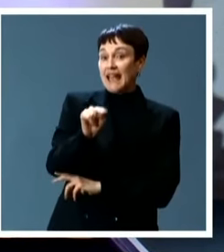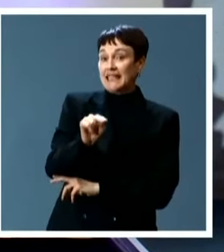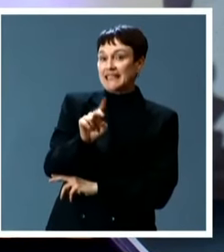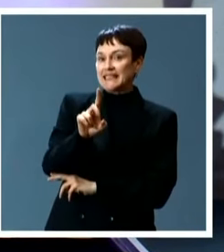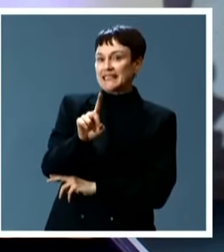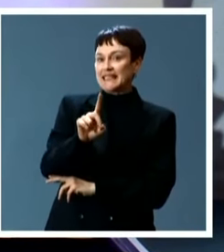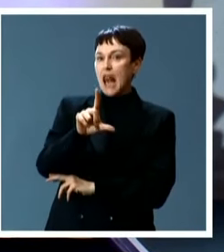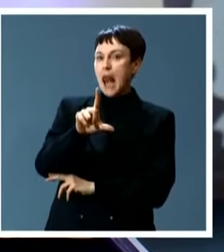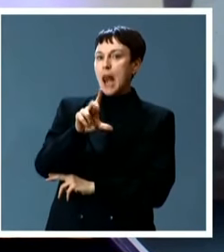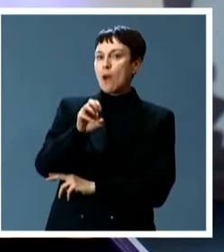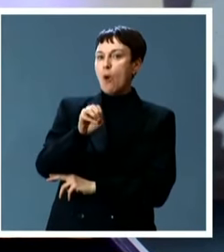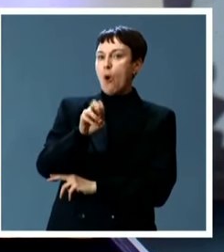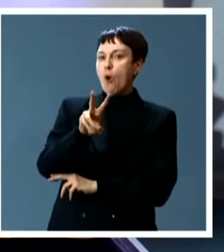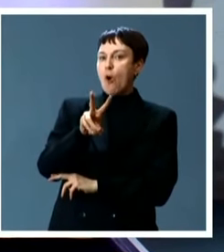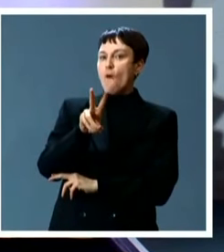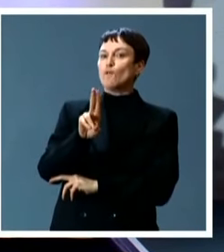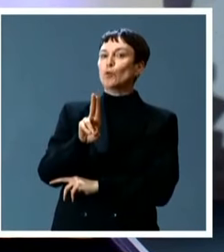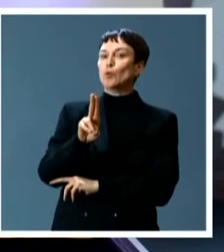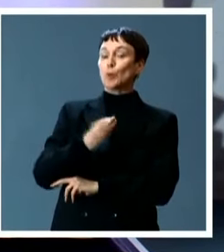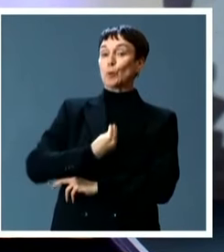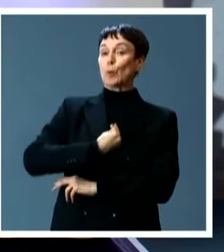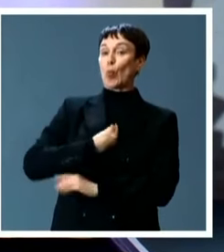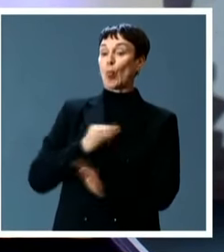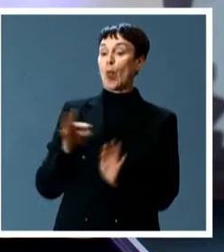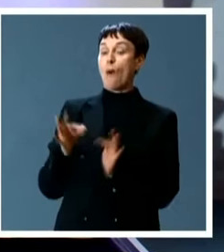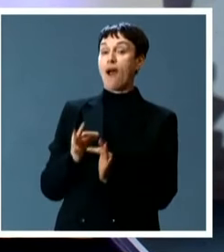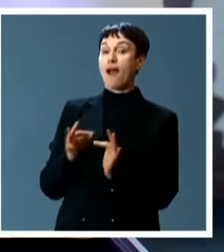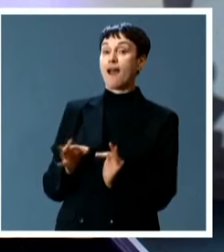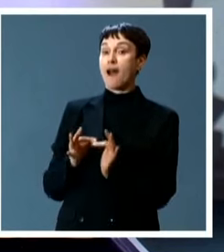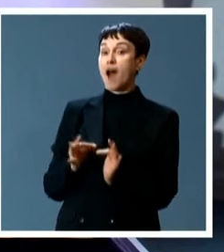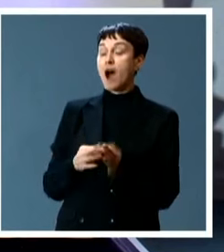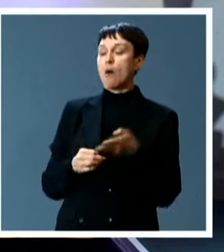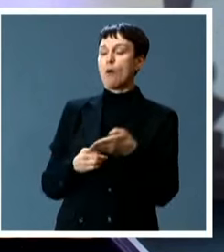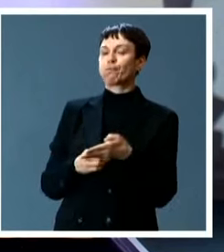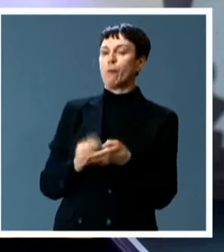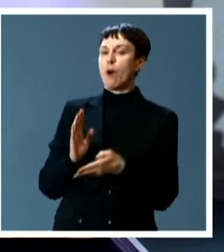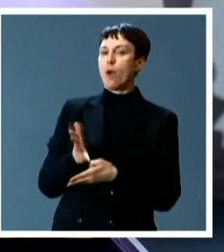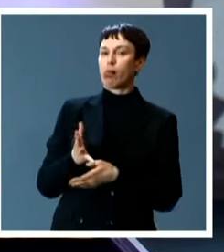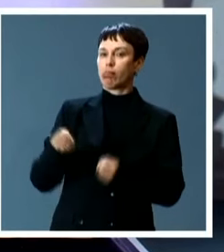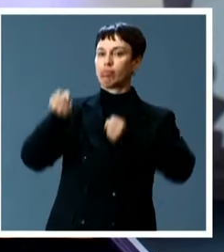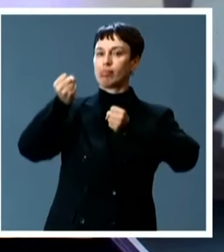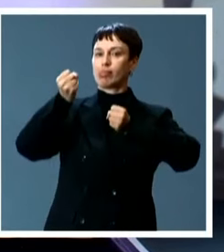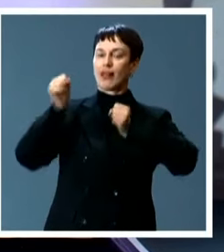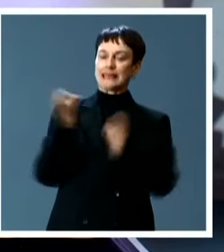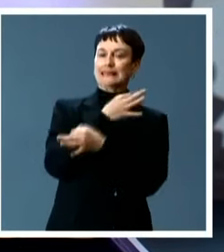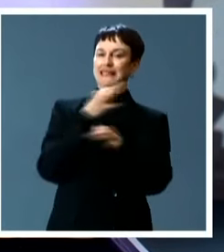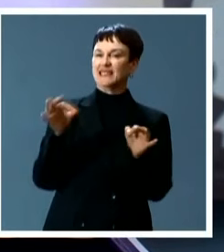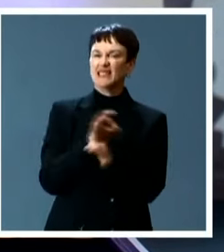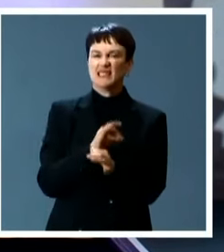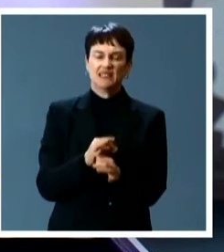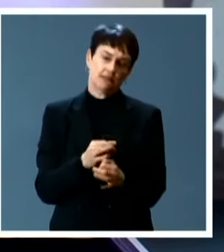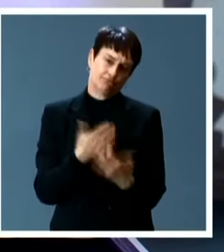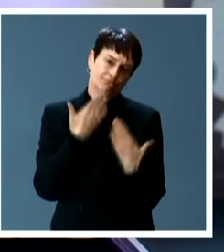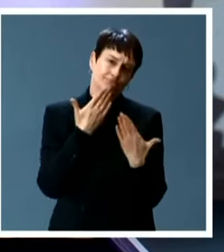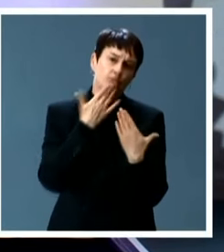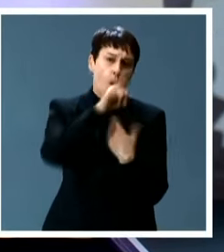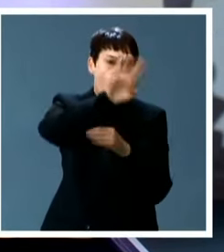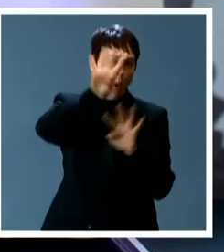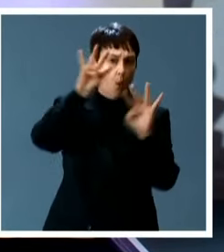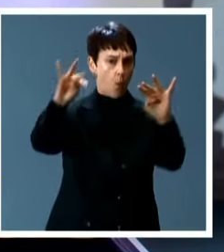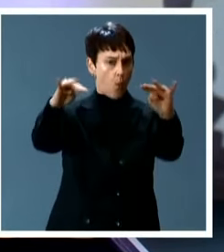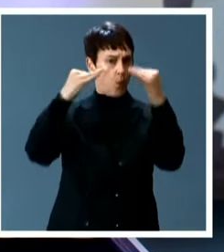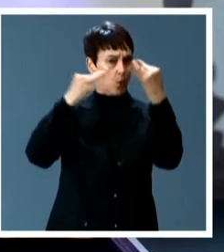Youth Choir. These performances will close the proceedings. Thank you for all being here today with